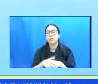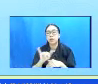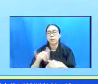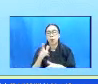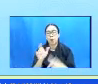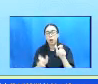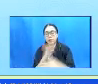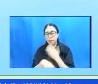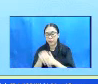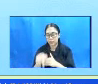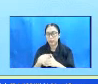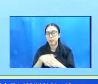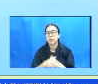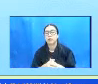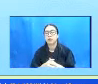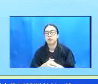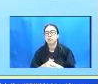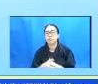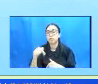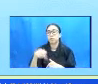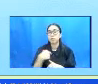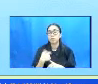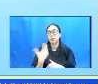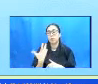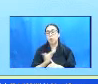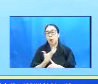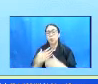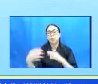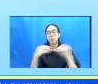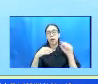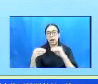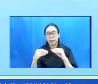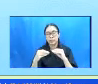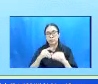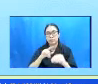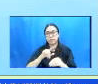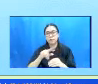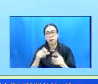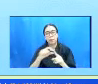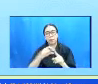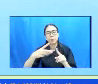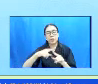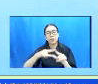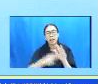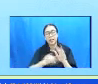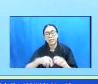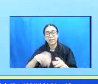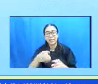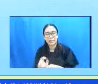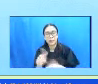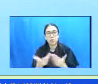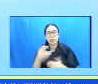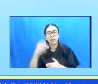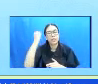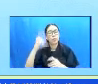of smallholders. And I know Ibu Laura has a lot of experience with that. Would you like to elaborate what this